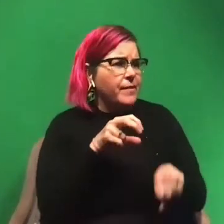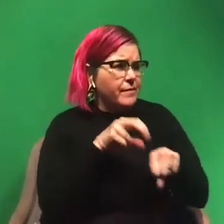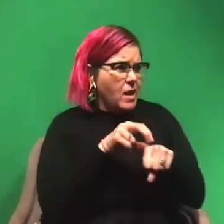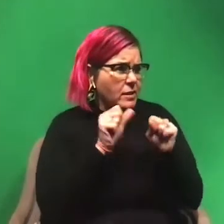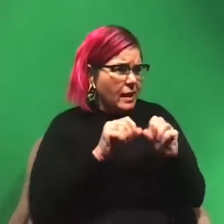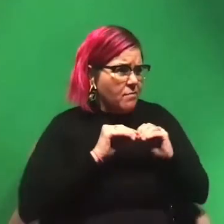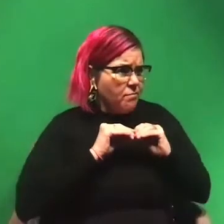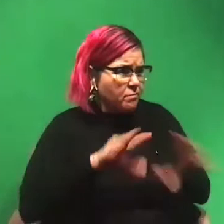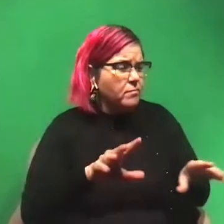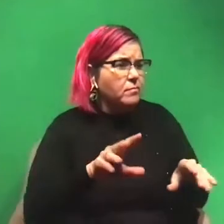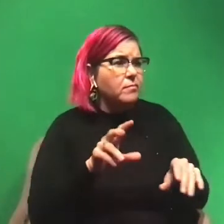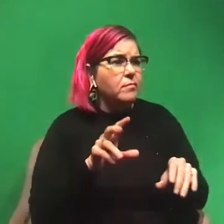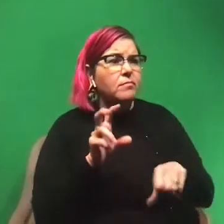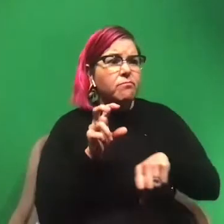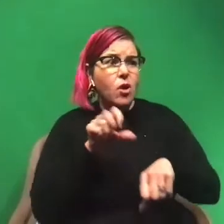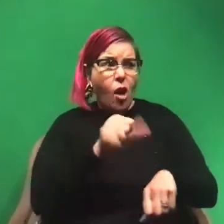infect other viruses?